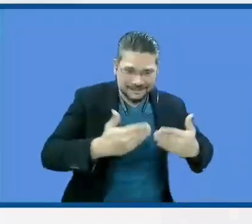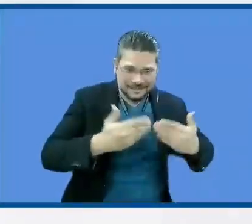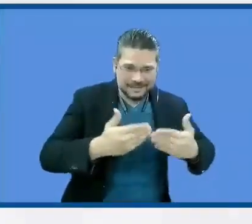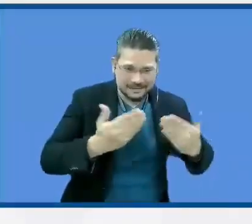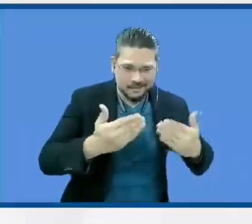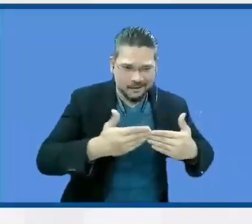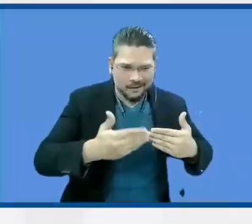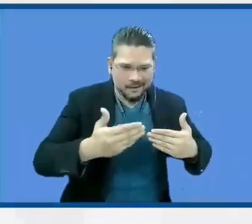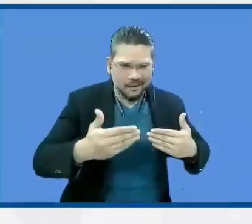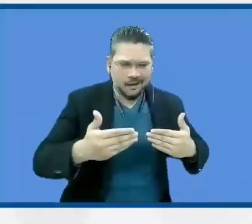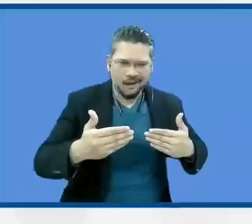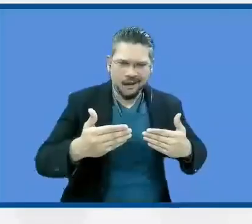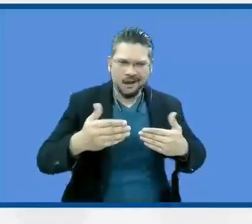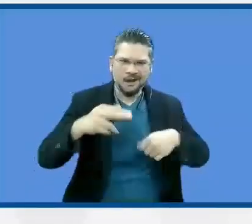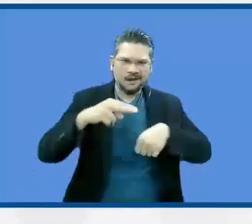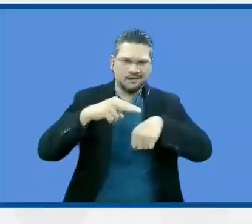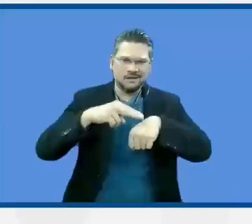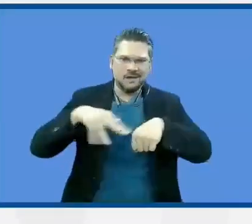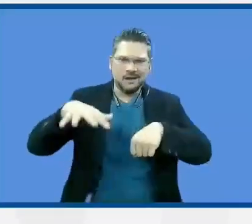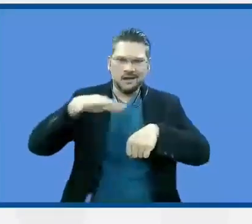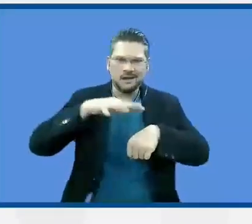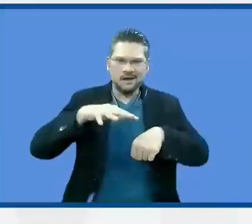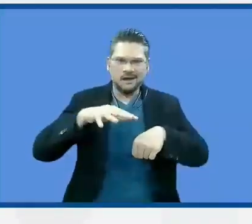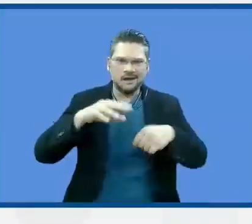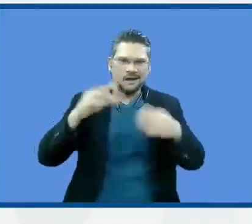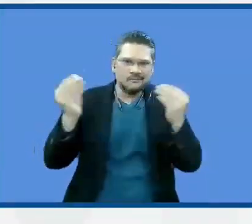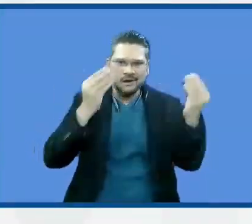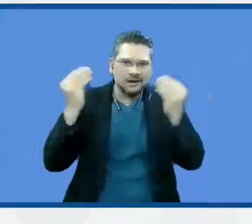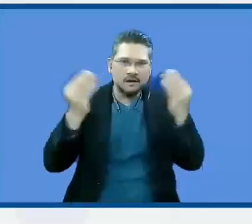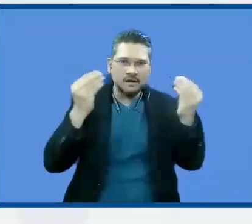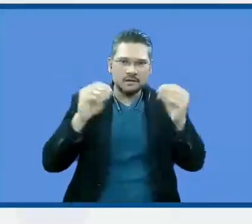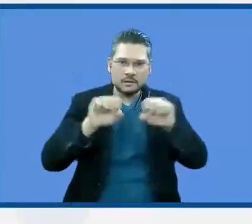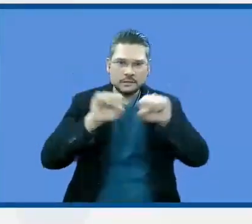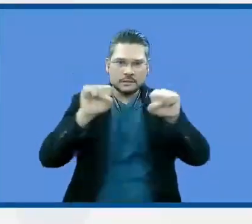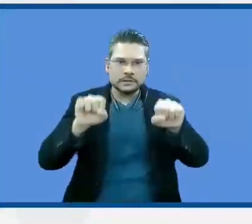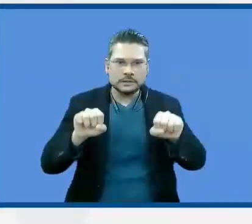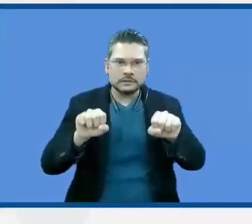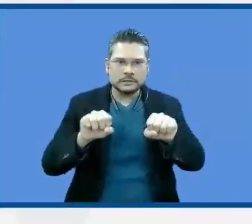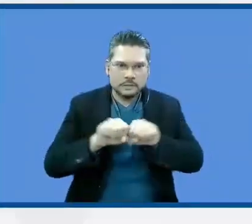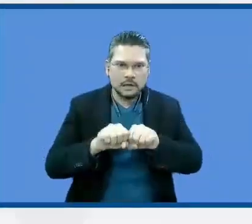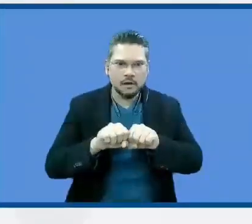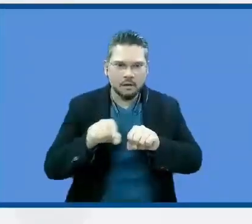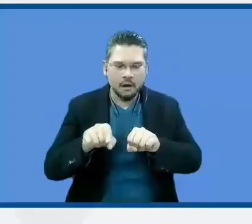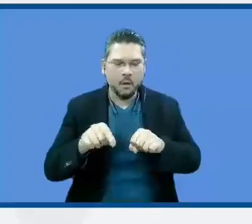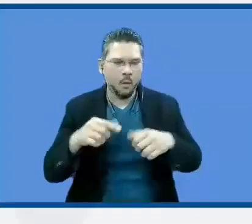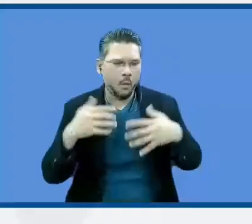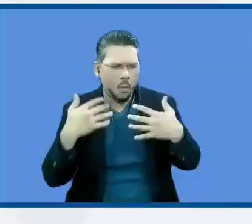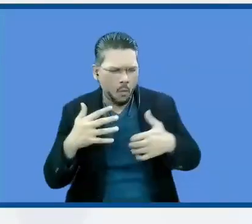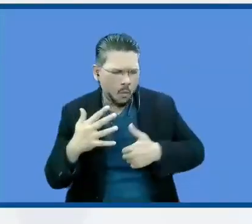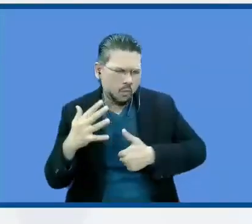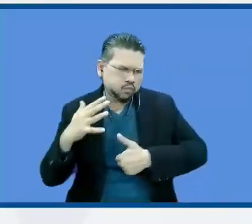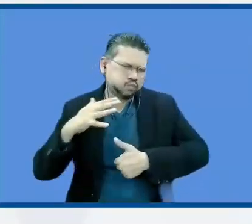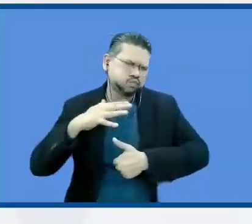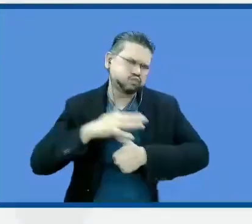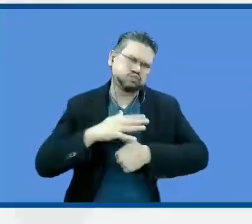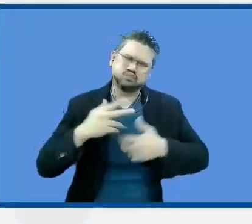National Emergency System, that is playing an extremely paramount role here at the society,